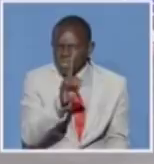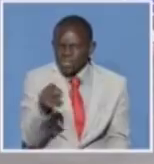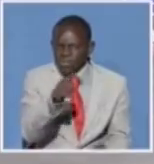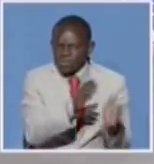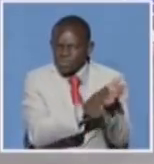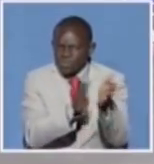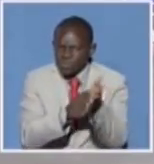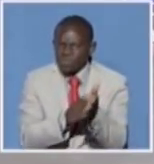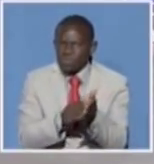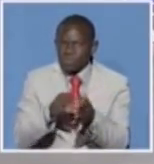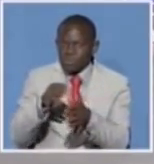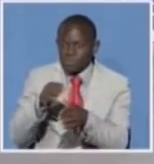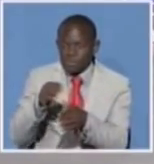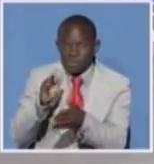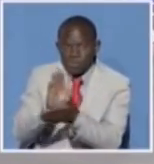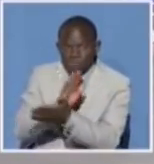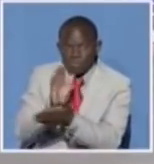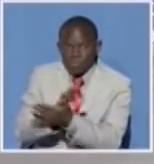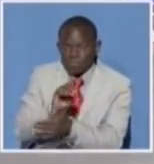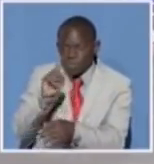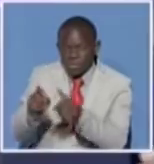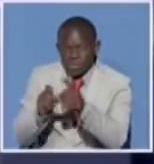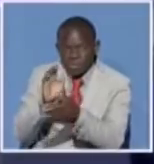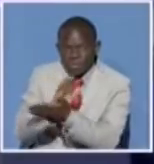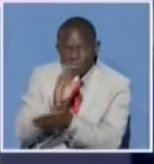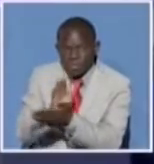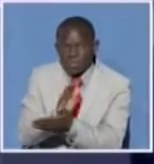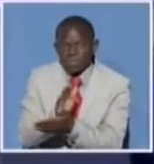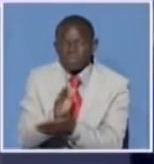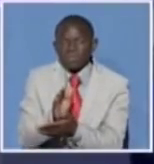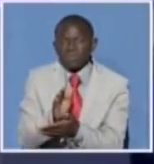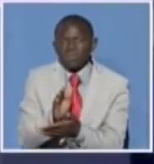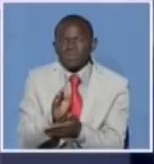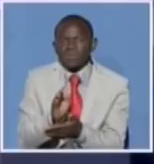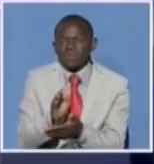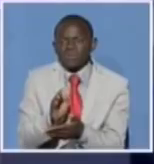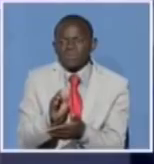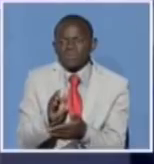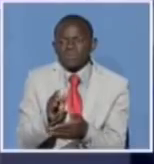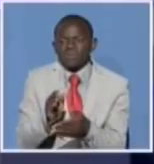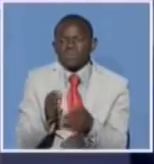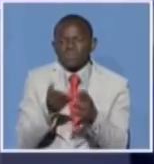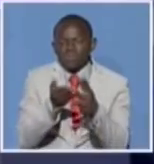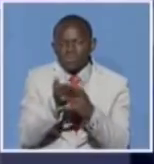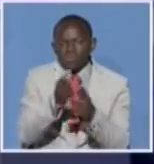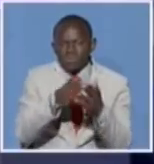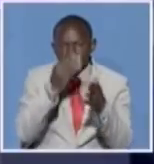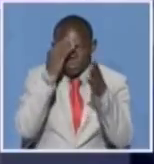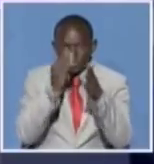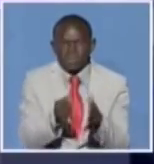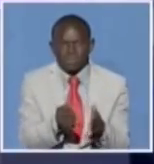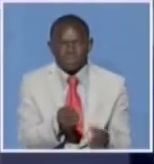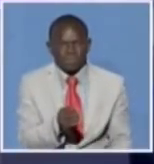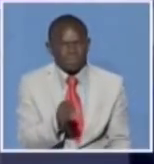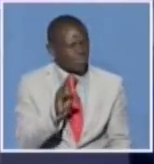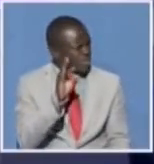the reasons given for that was that communication was very difficult to reach those centers. 77 centers